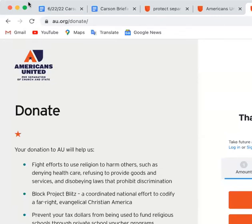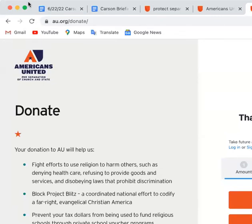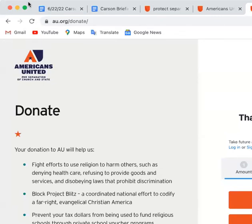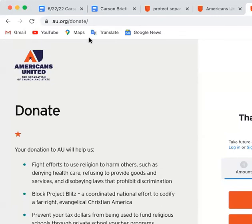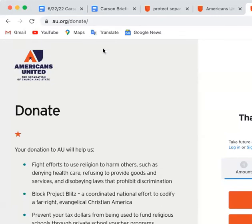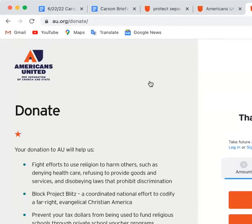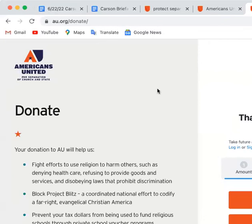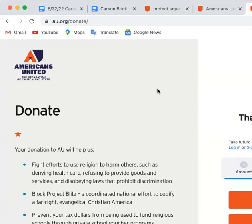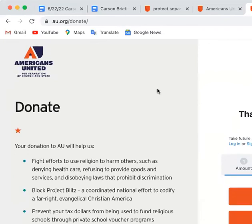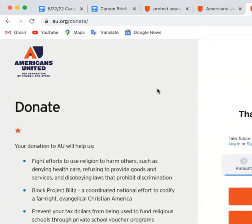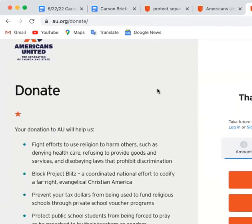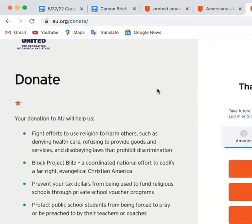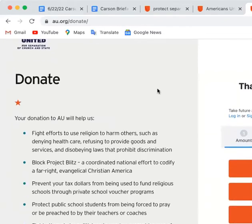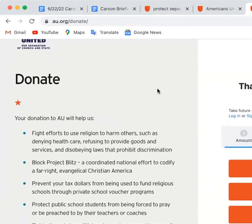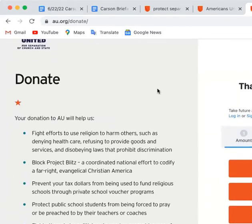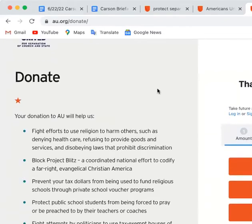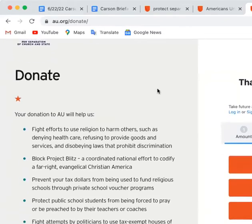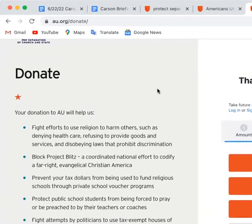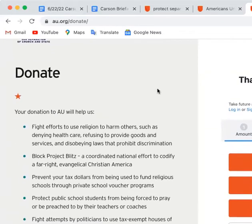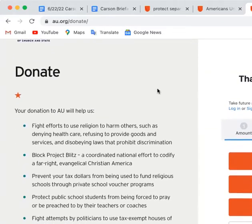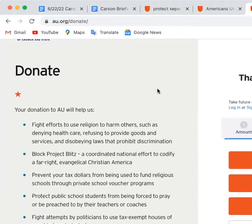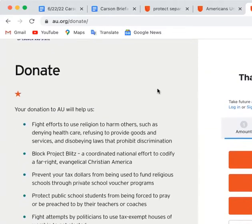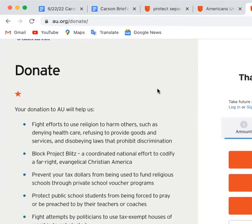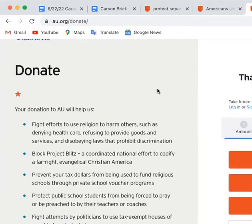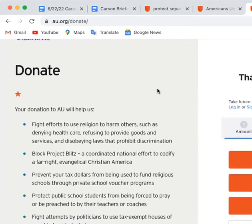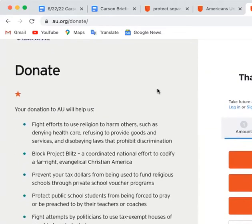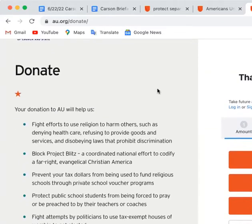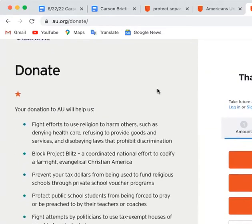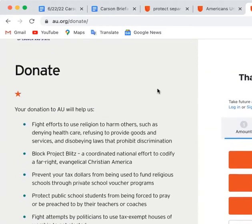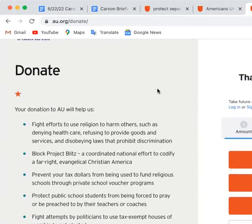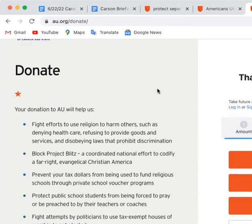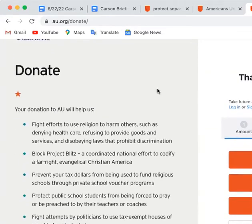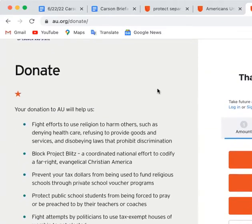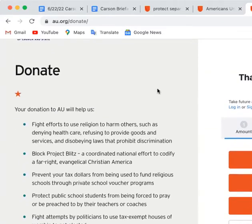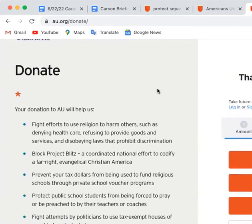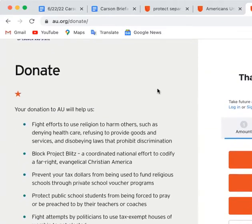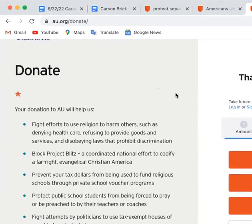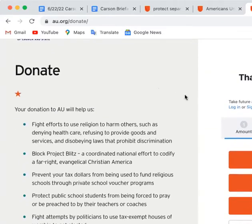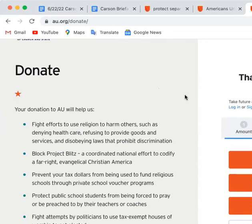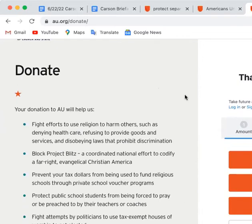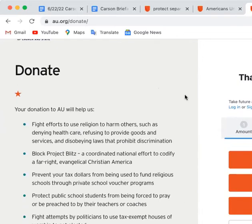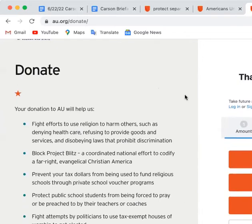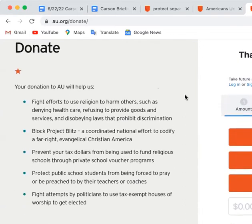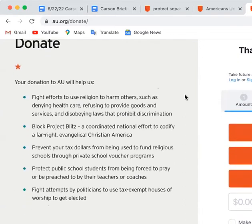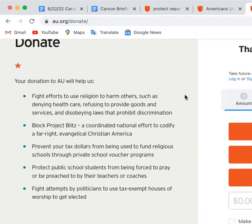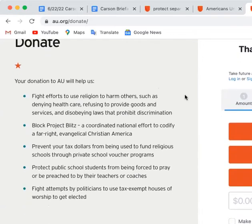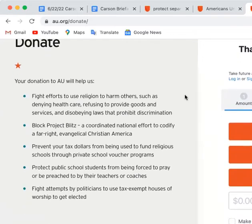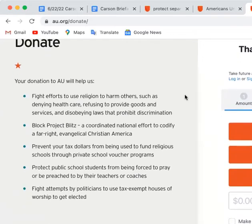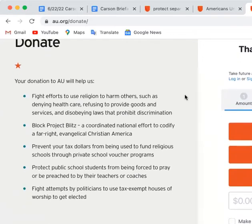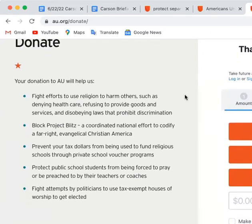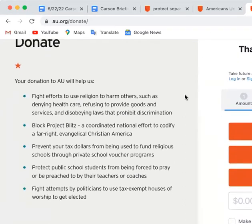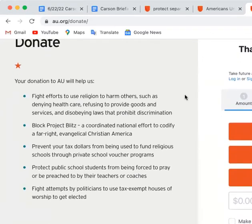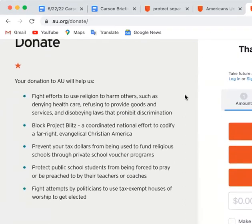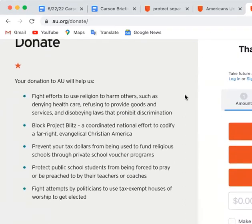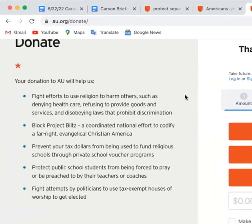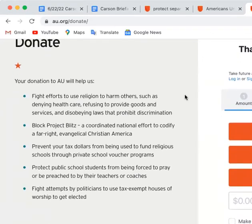else. And I'm going to make a special plug, if you're a donor, to consider increasing your donation. If you're not a donor, consider becoming a monthly